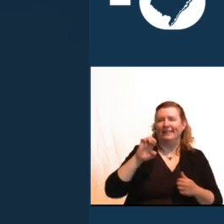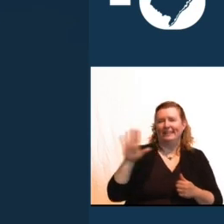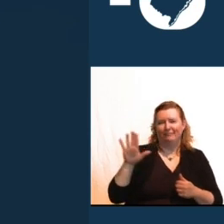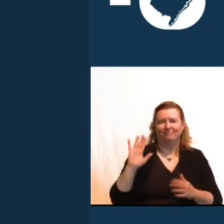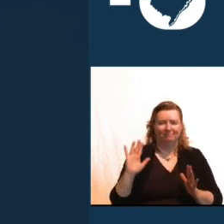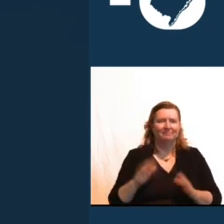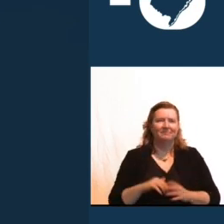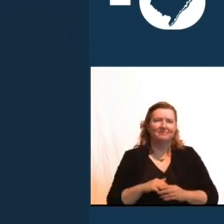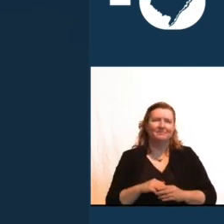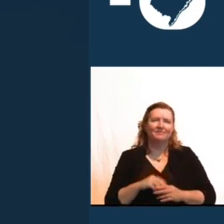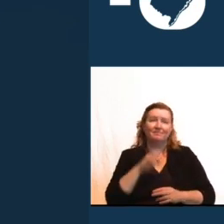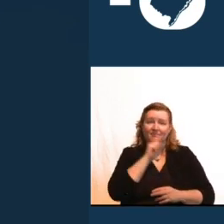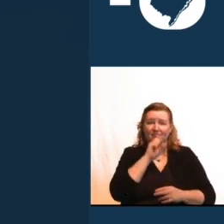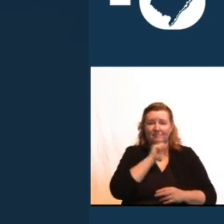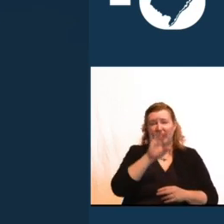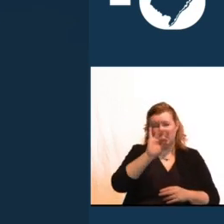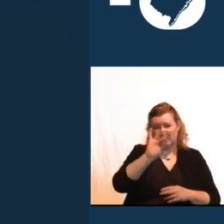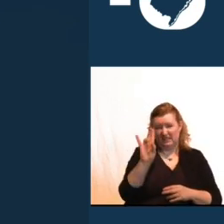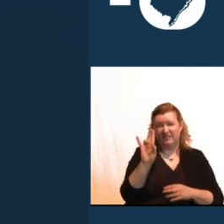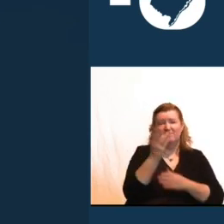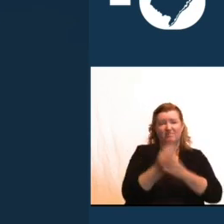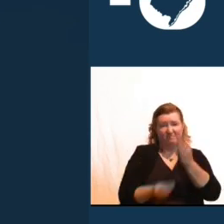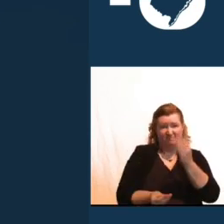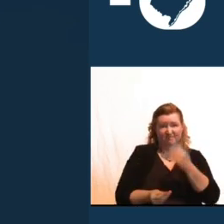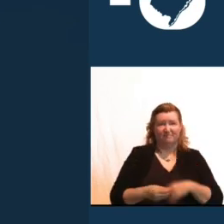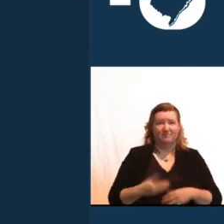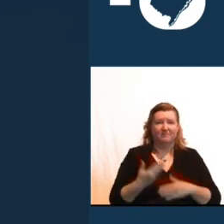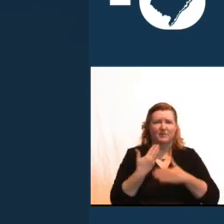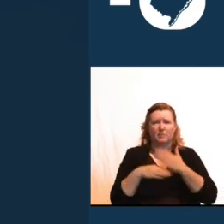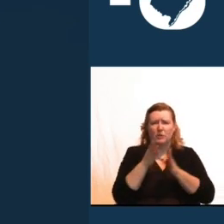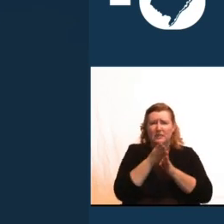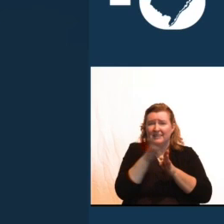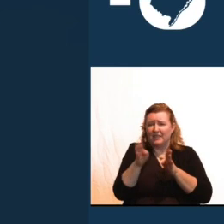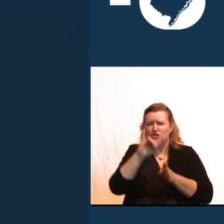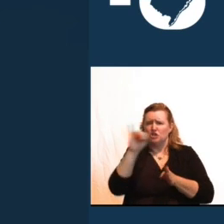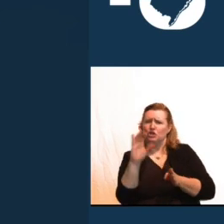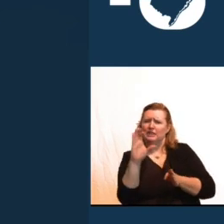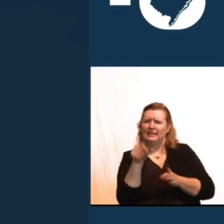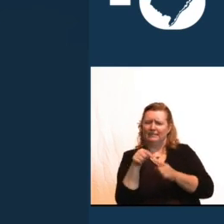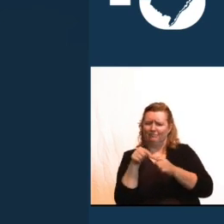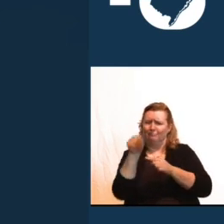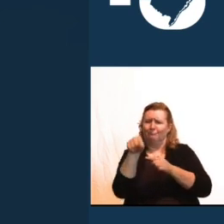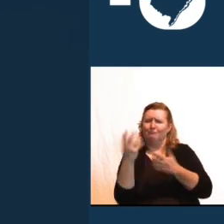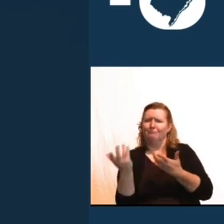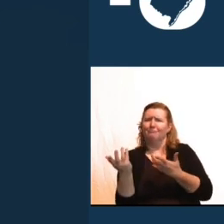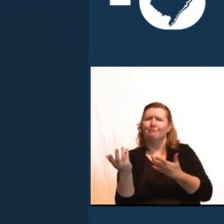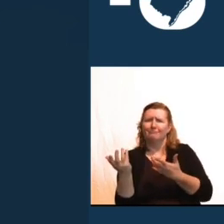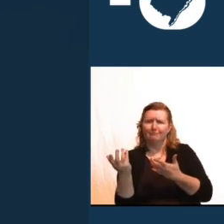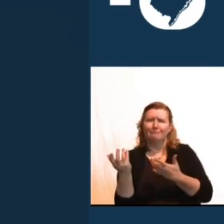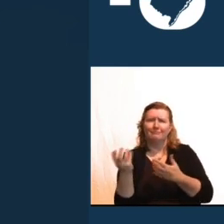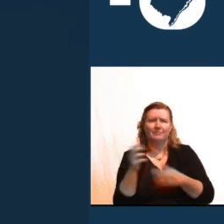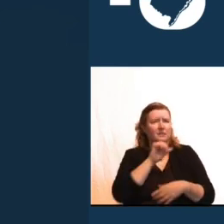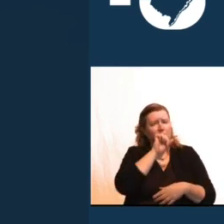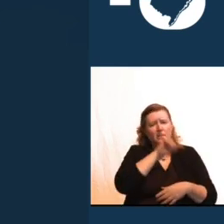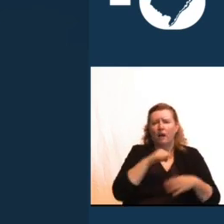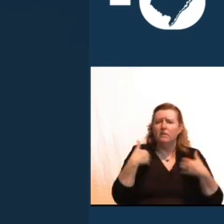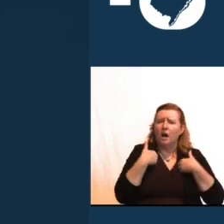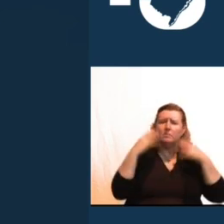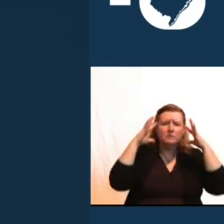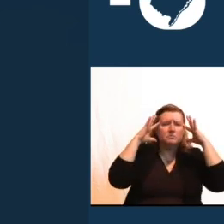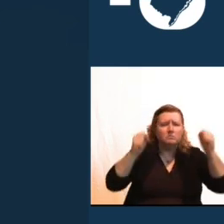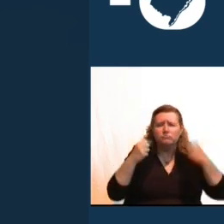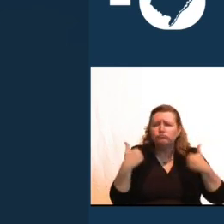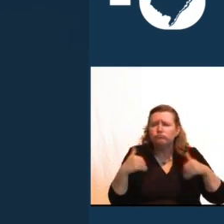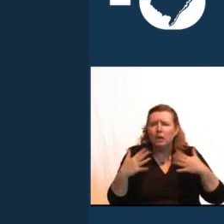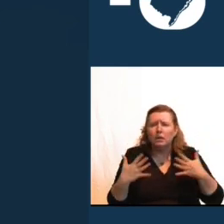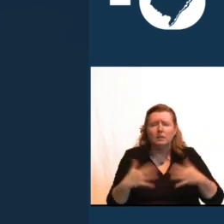had a lifetime love of animals. Marie, or Ari, spent as much of her free time as she could in